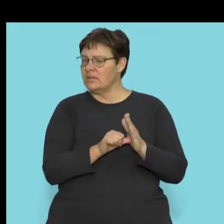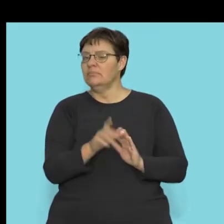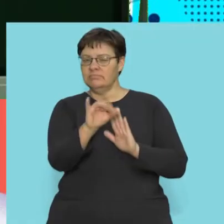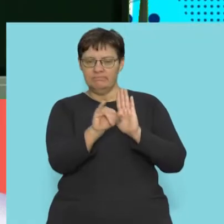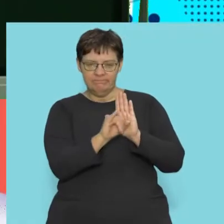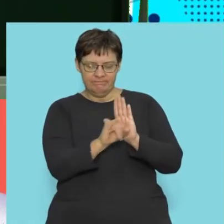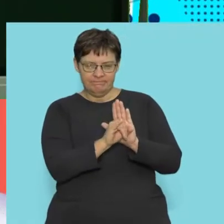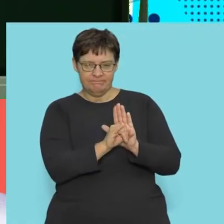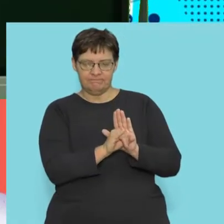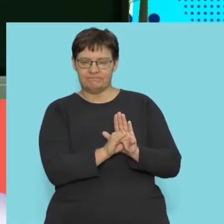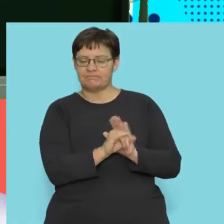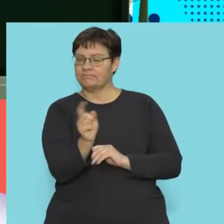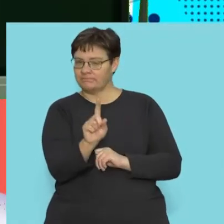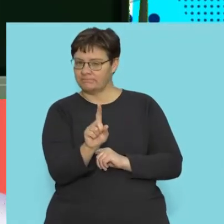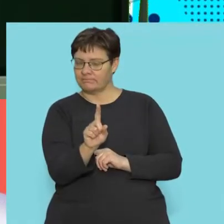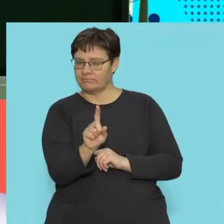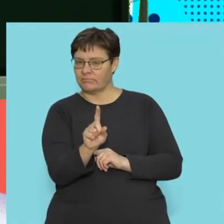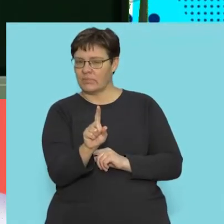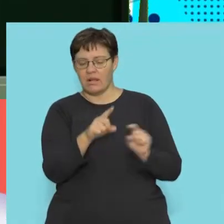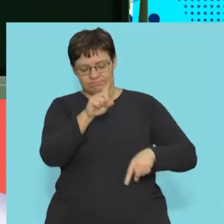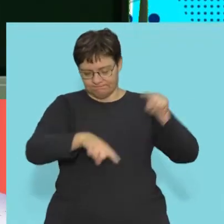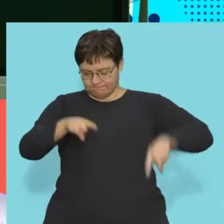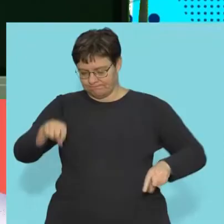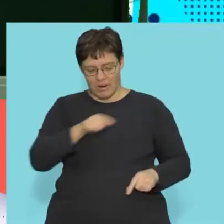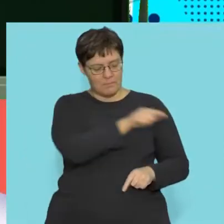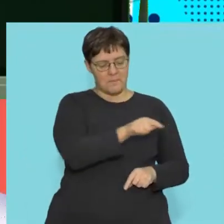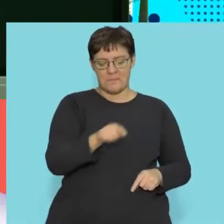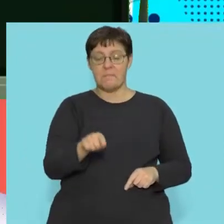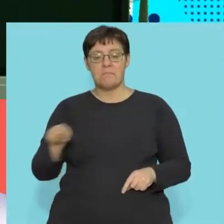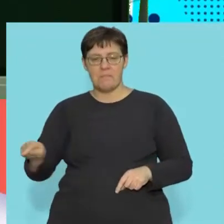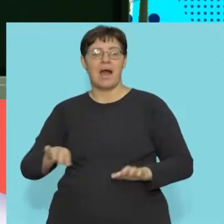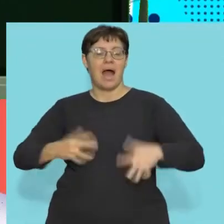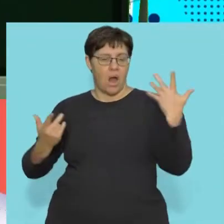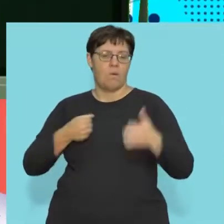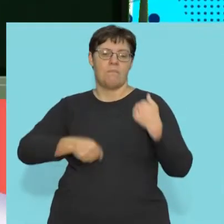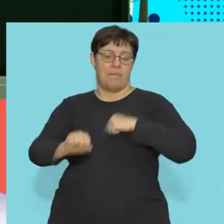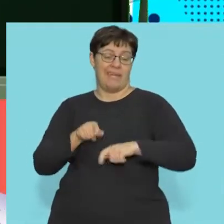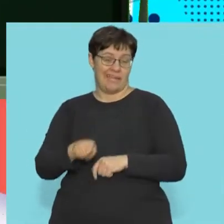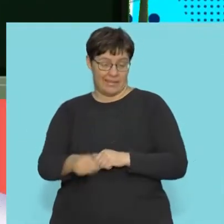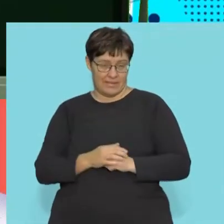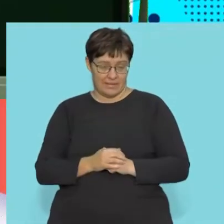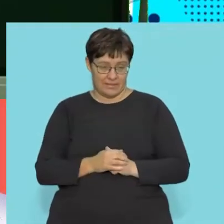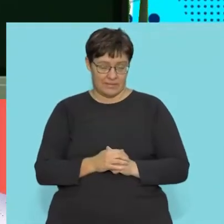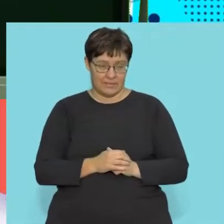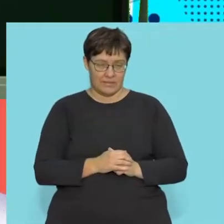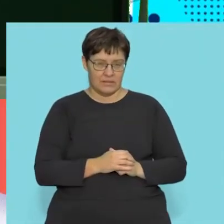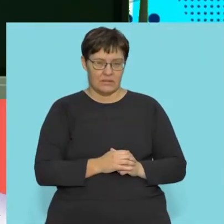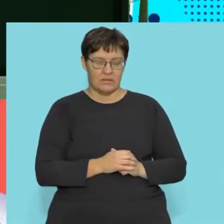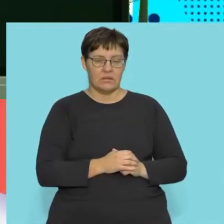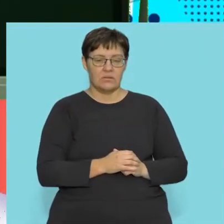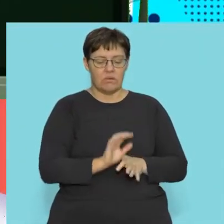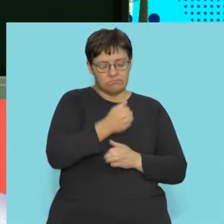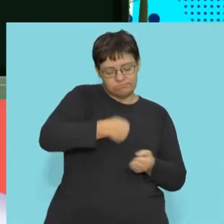we've identified that there is the effect of different treatments on the baking of the bread. So she's